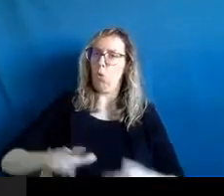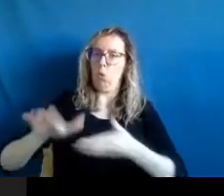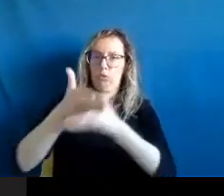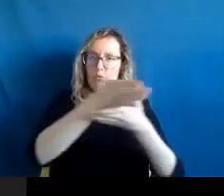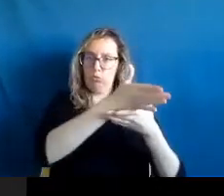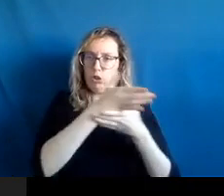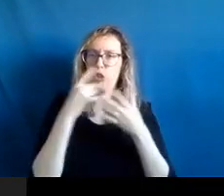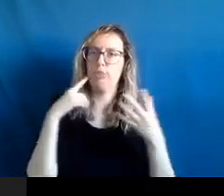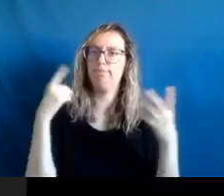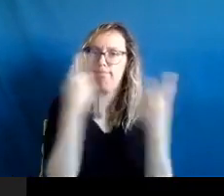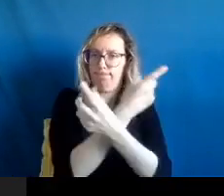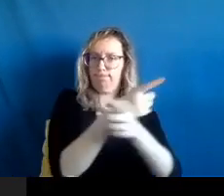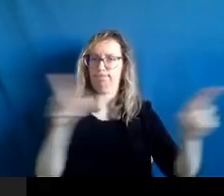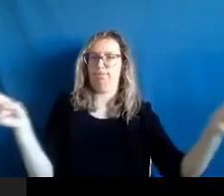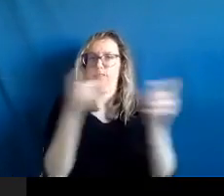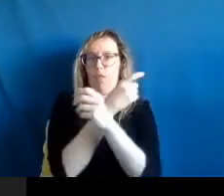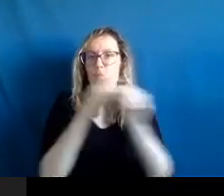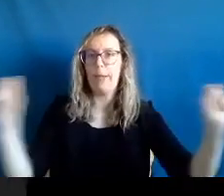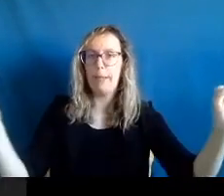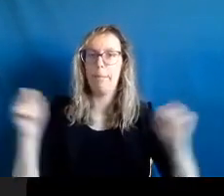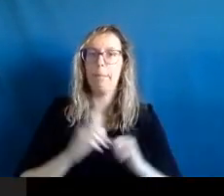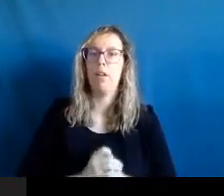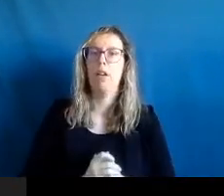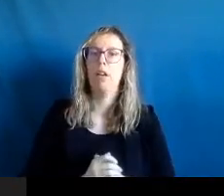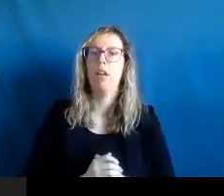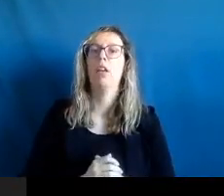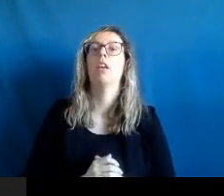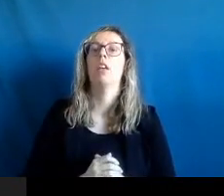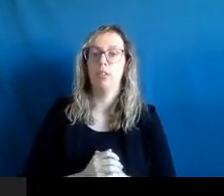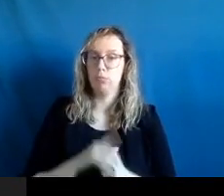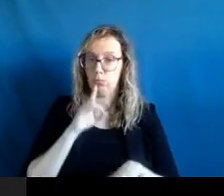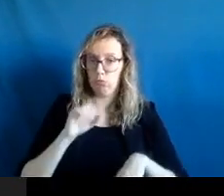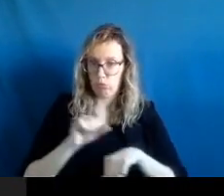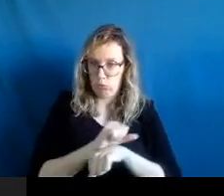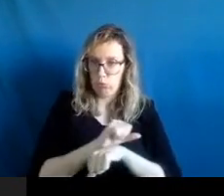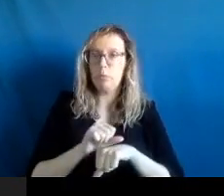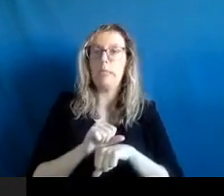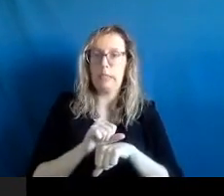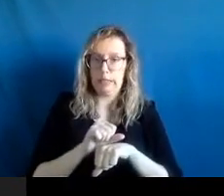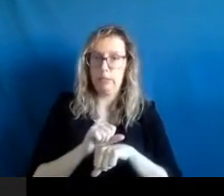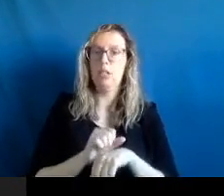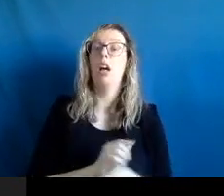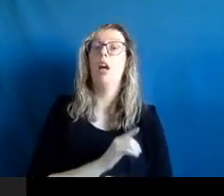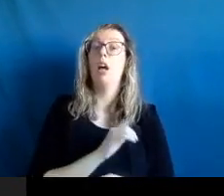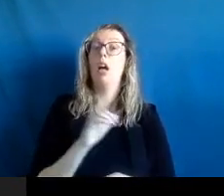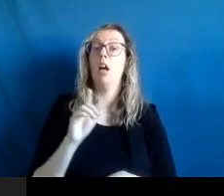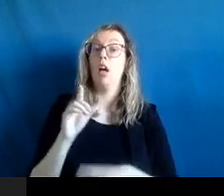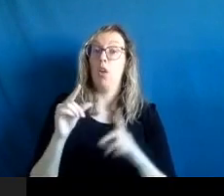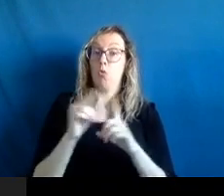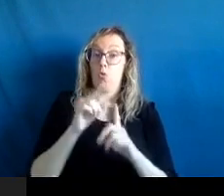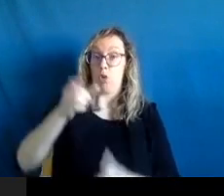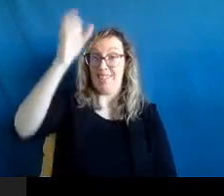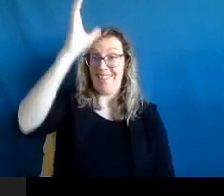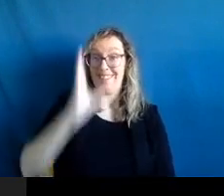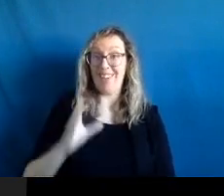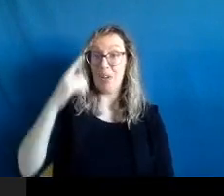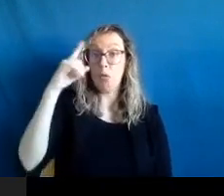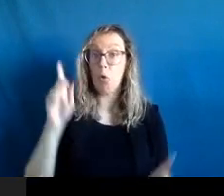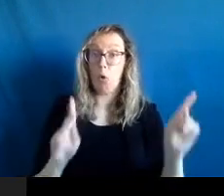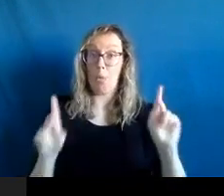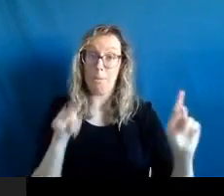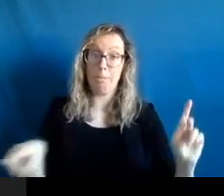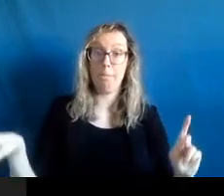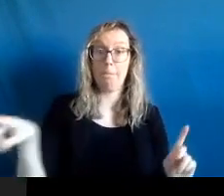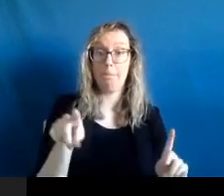yet unborn. Surely the Lord has done it. The word of God for the people of God. Thanks be to